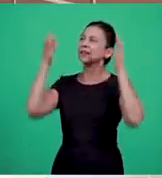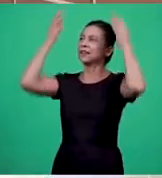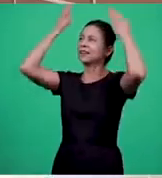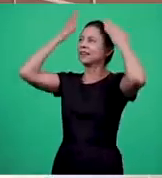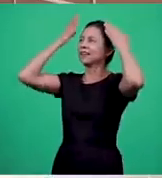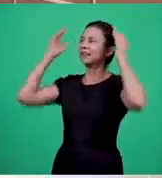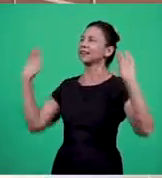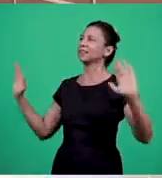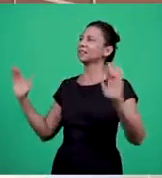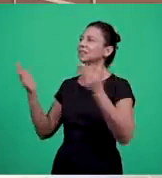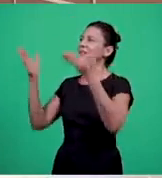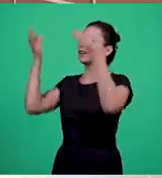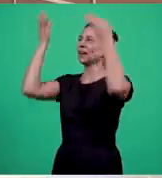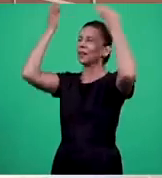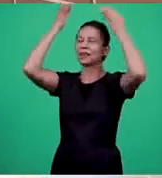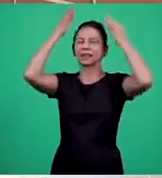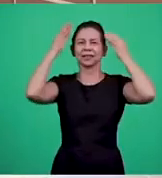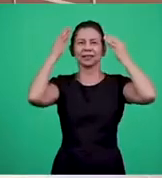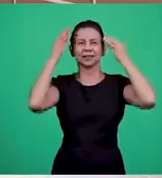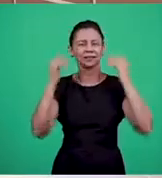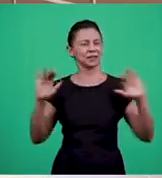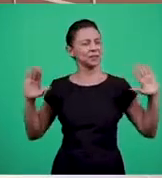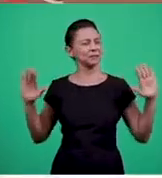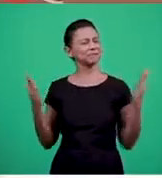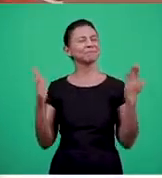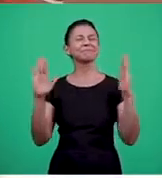Long live the King.